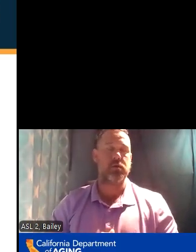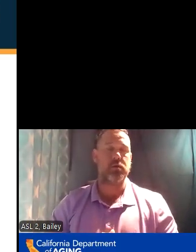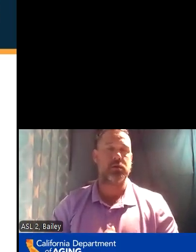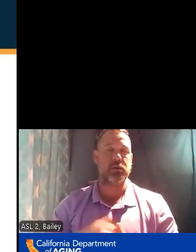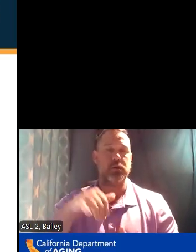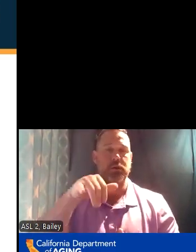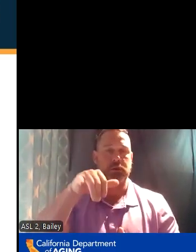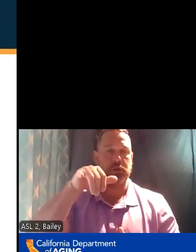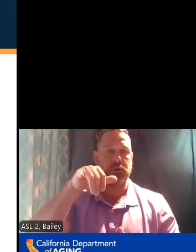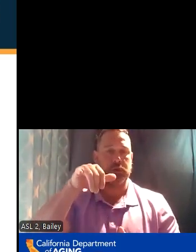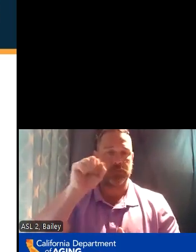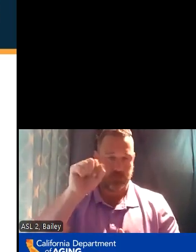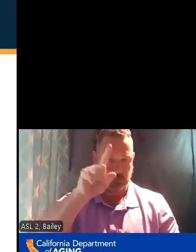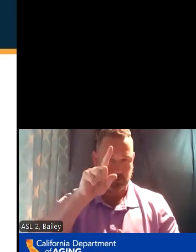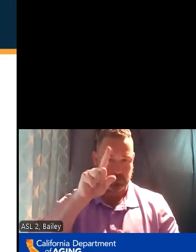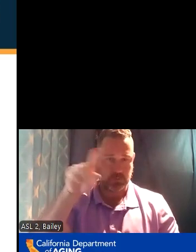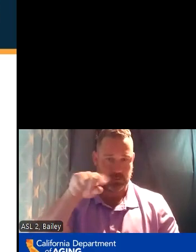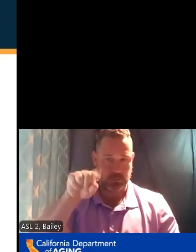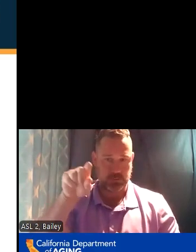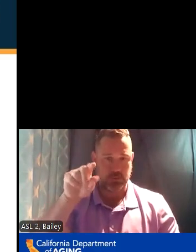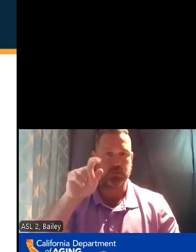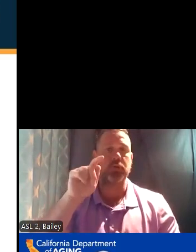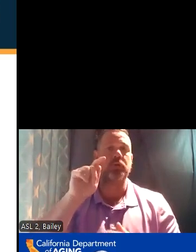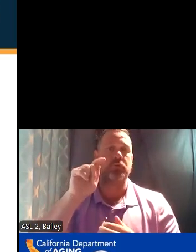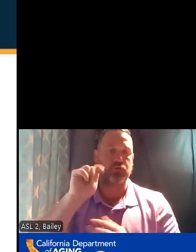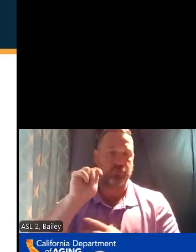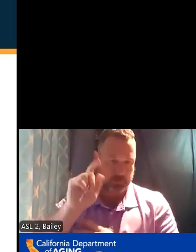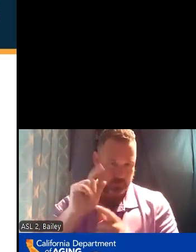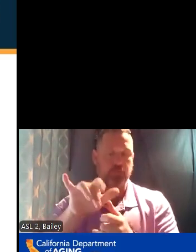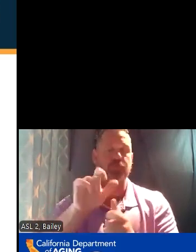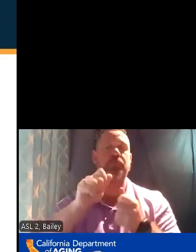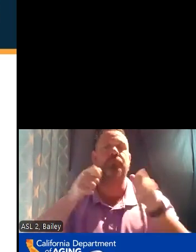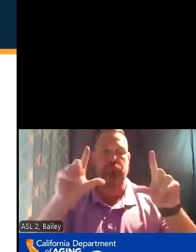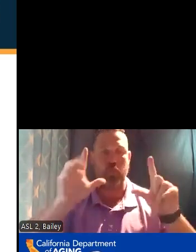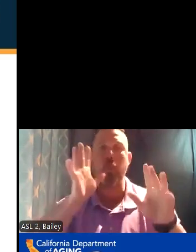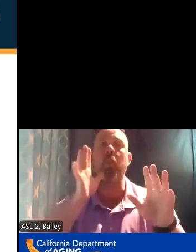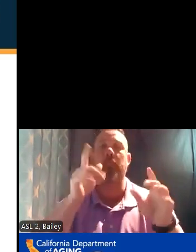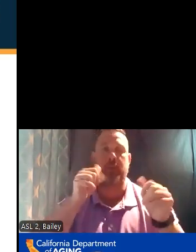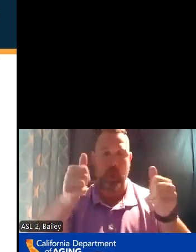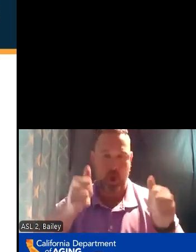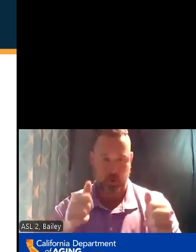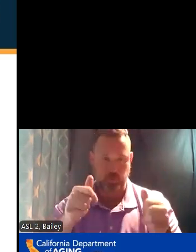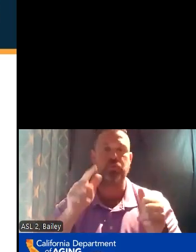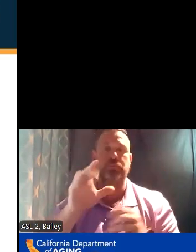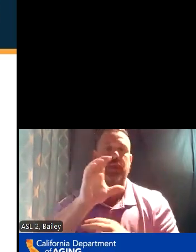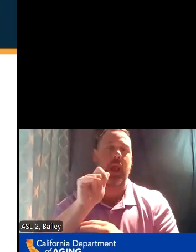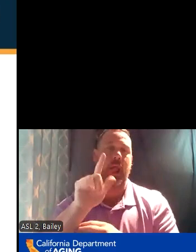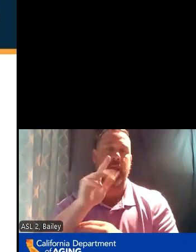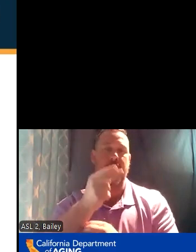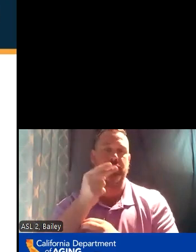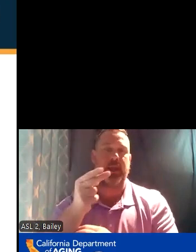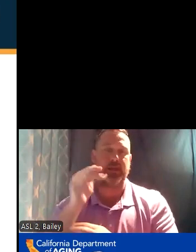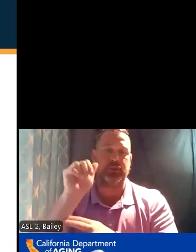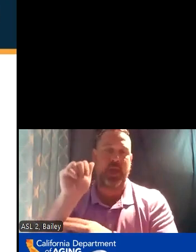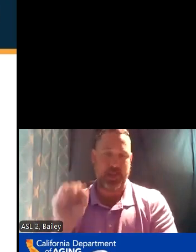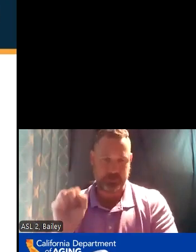Yes, the meeting slides, transcript, and recording will be posted following this meeting on the Cal HHS Alzheimer's Disease